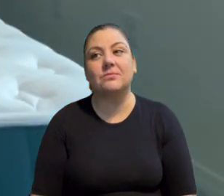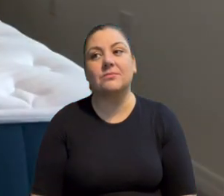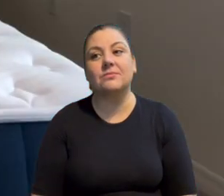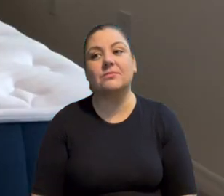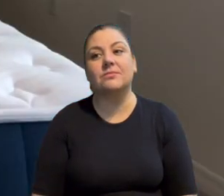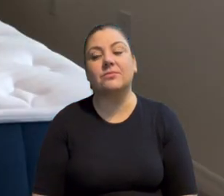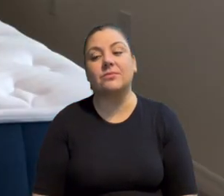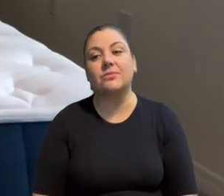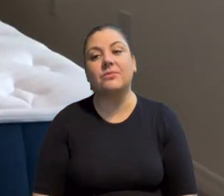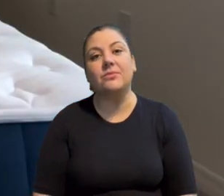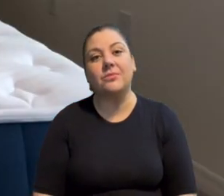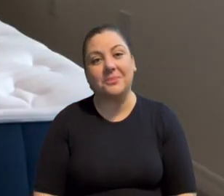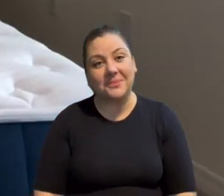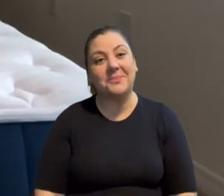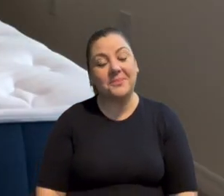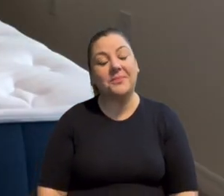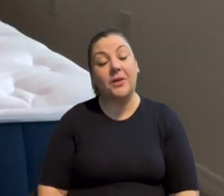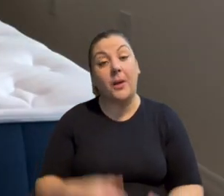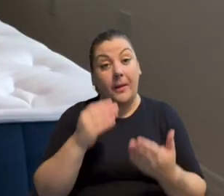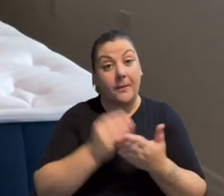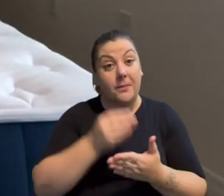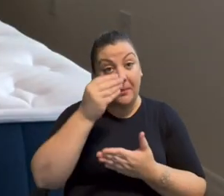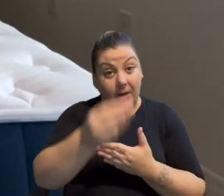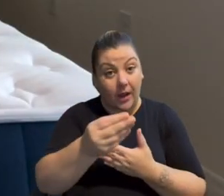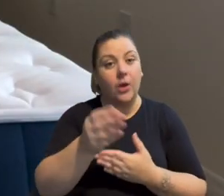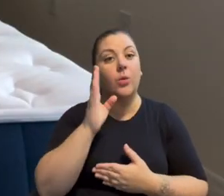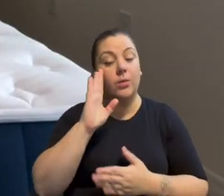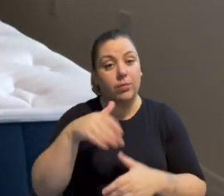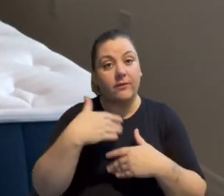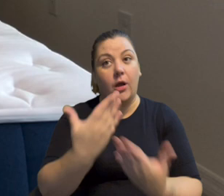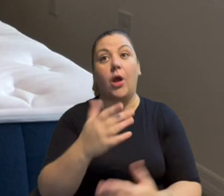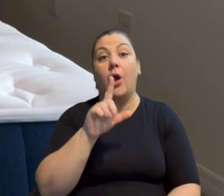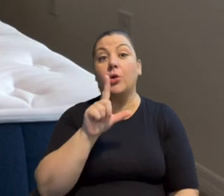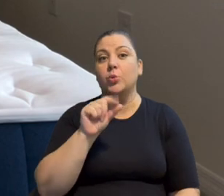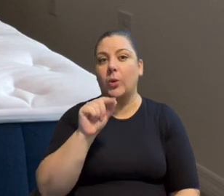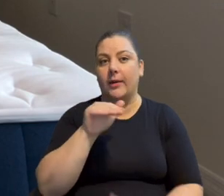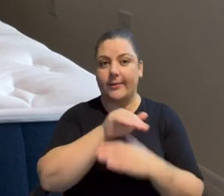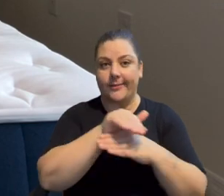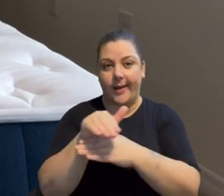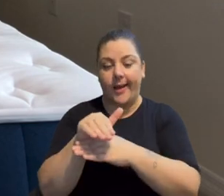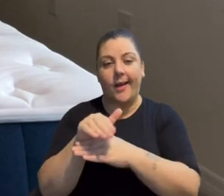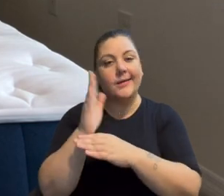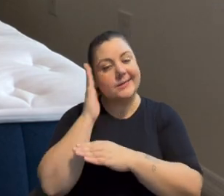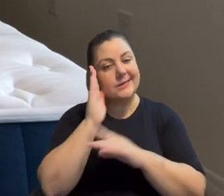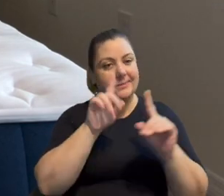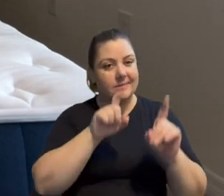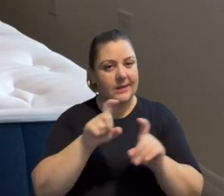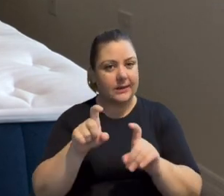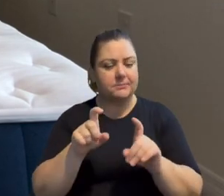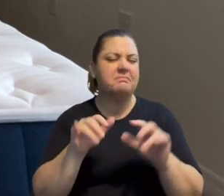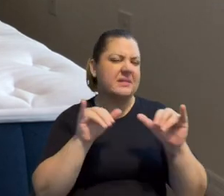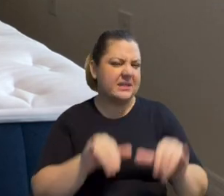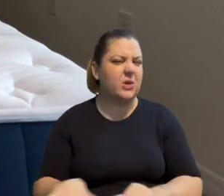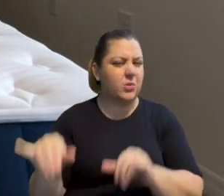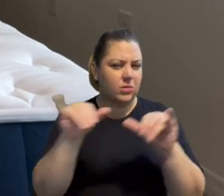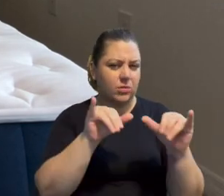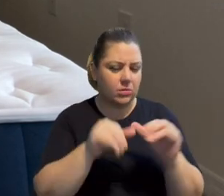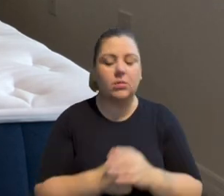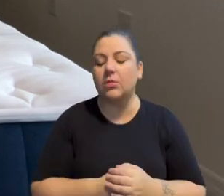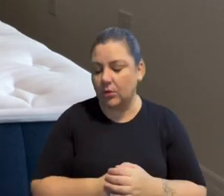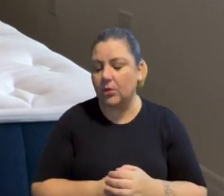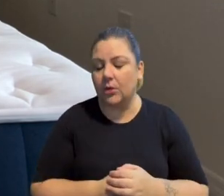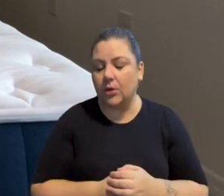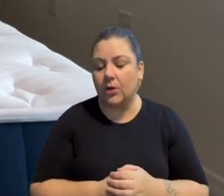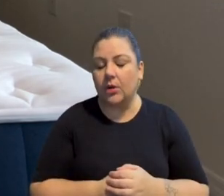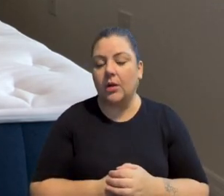So Bear Mattress does come with a 120-night sleep trial, which most companies do. On top of that, it's very typical that most